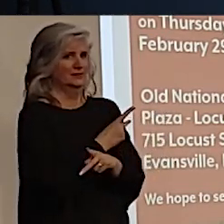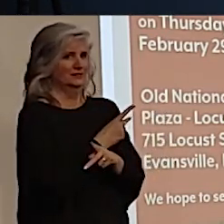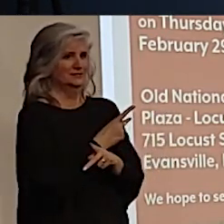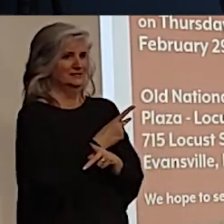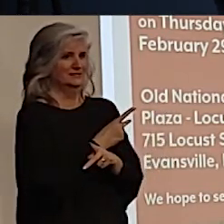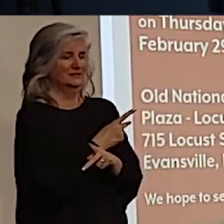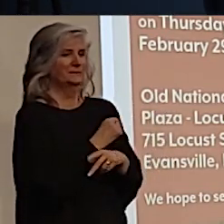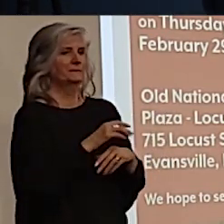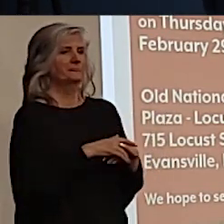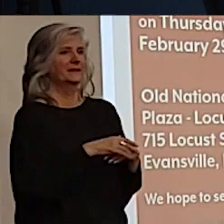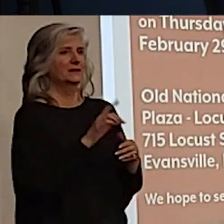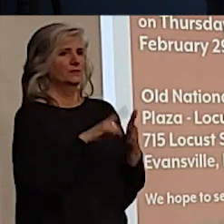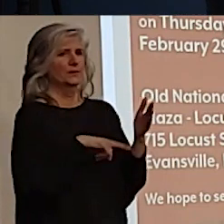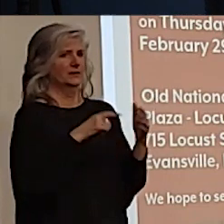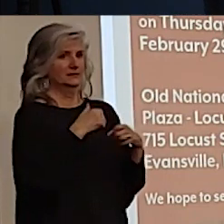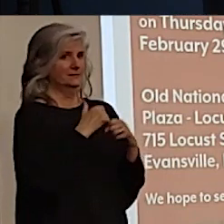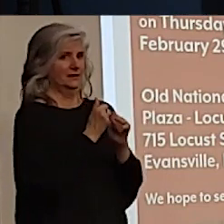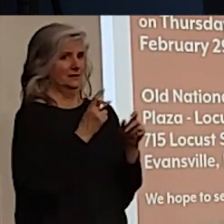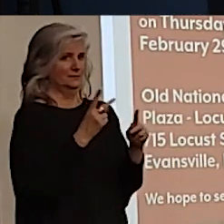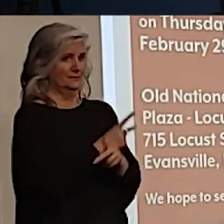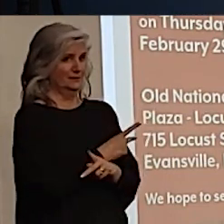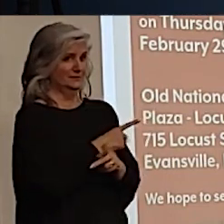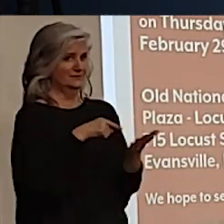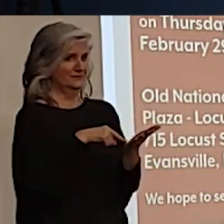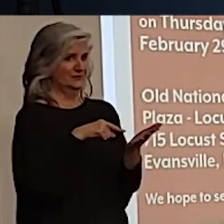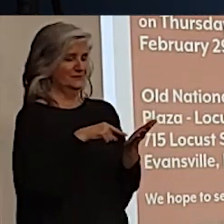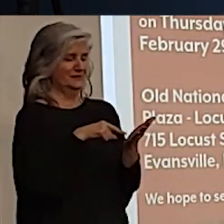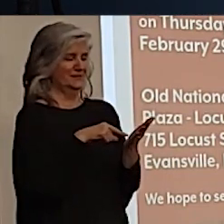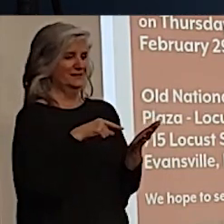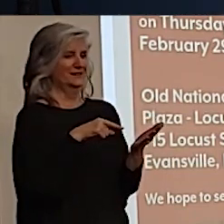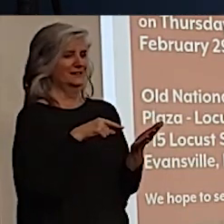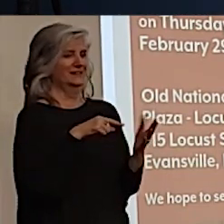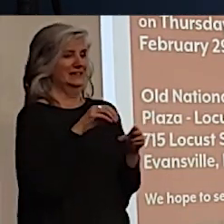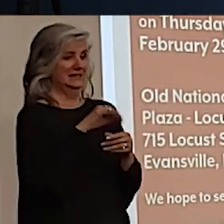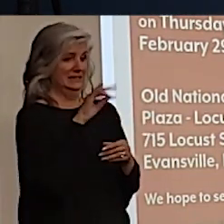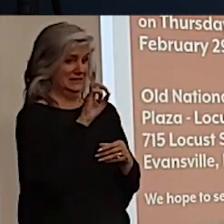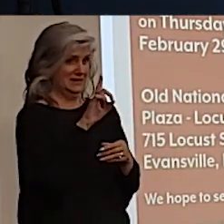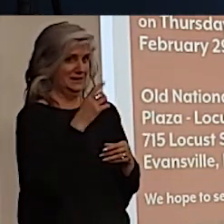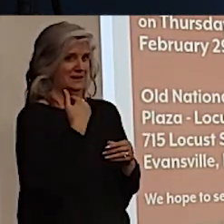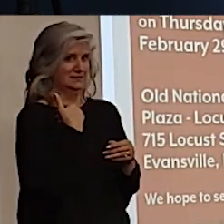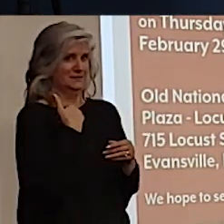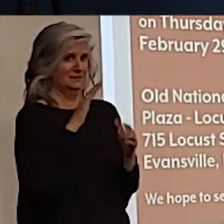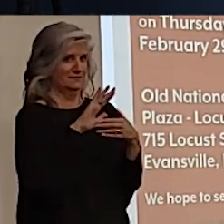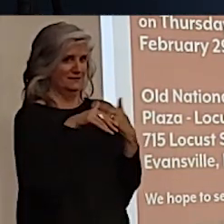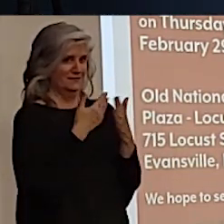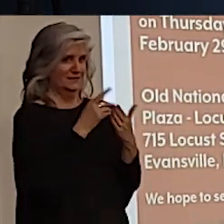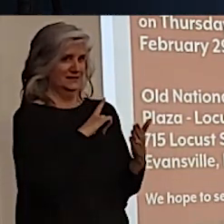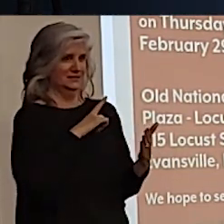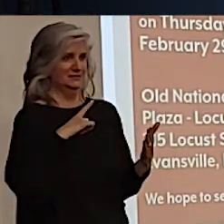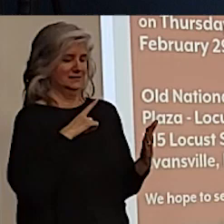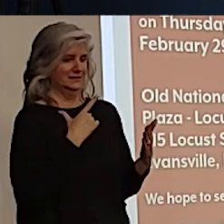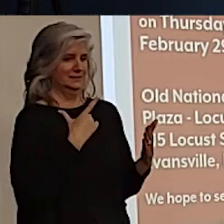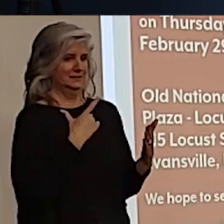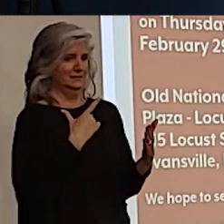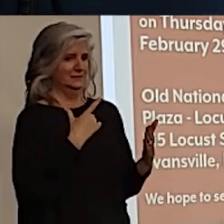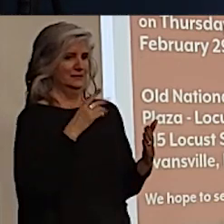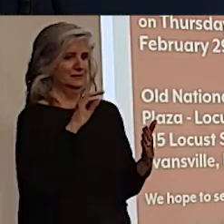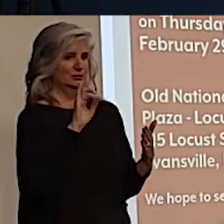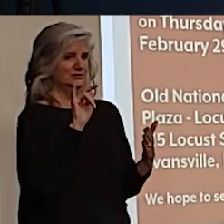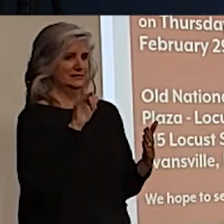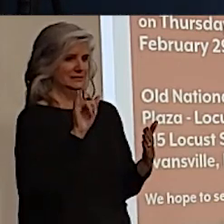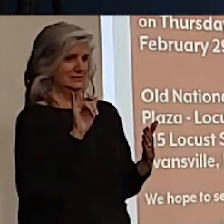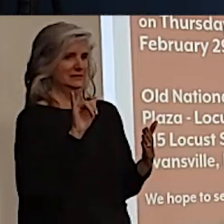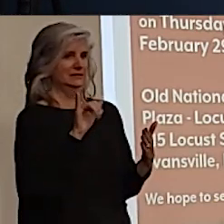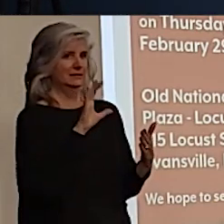crisis. What has exacerbated the affordability crisis in the state of Indiana has been all this legislation giving utility companies a blank